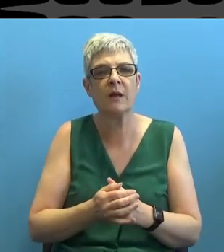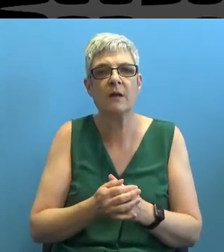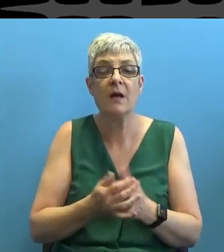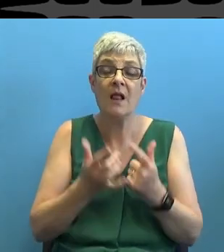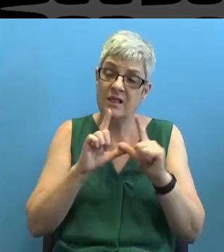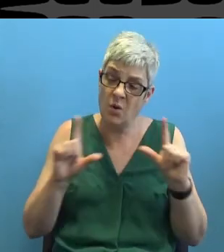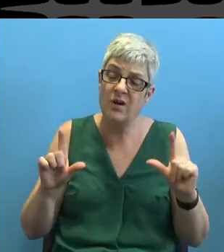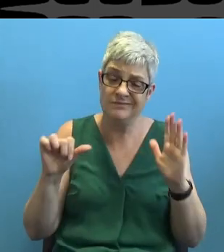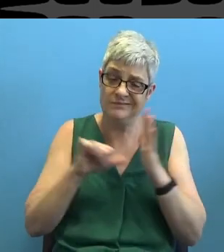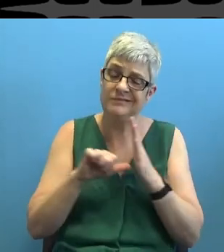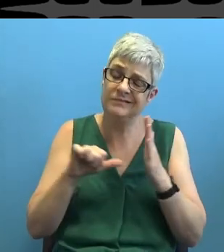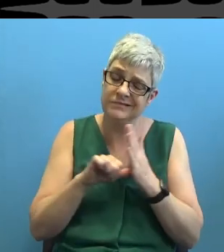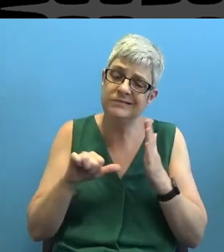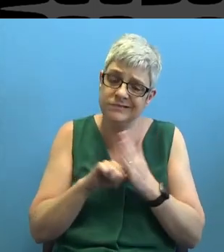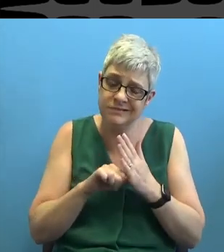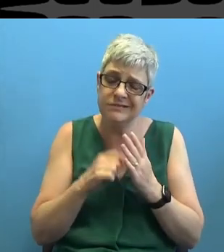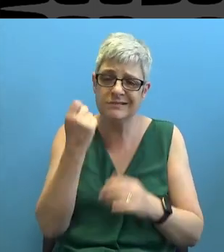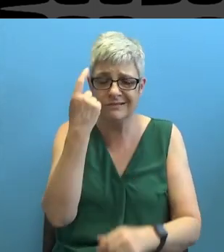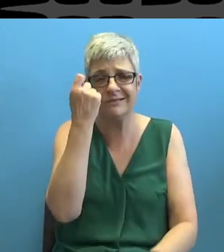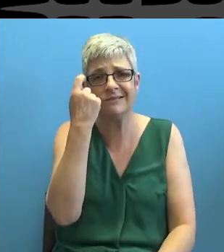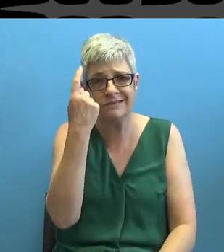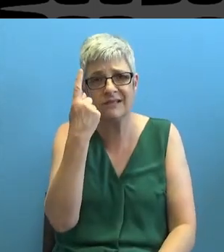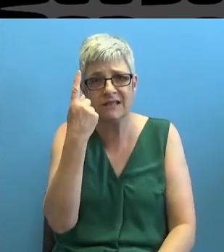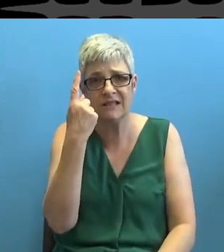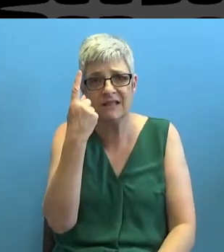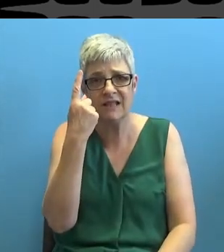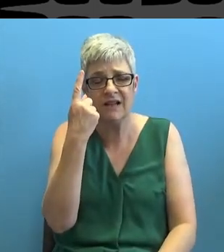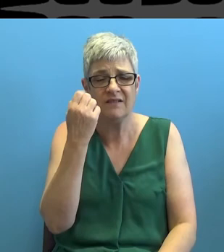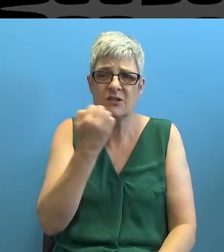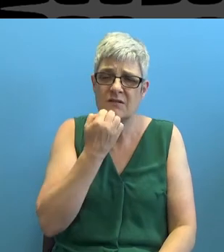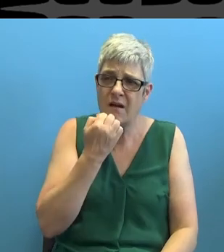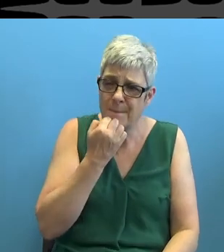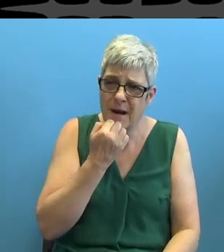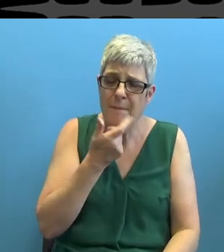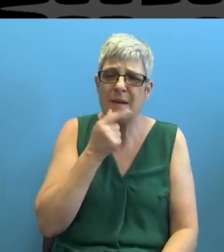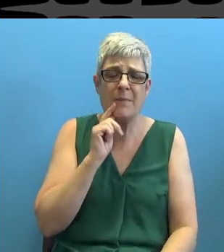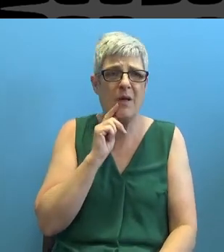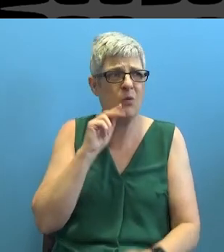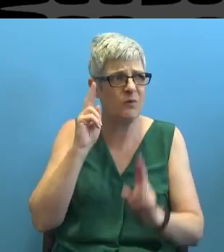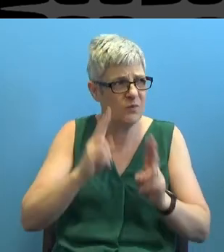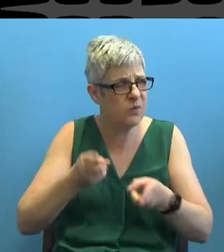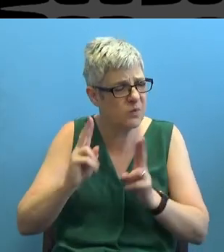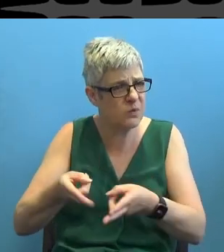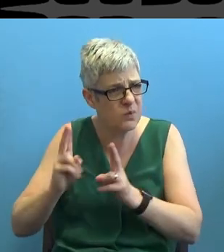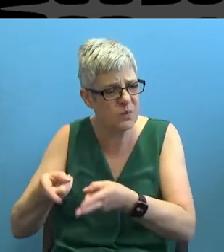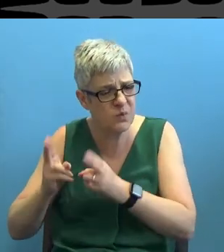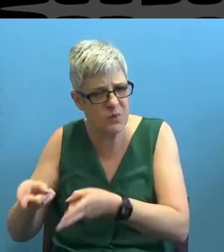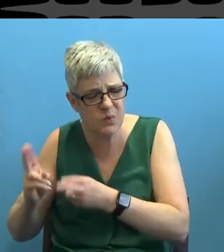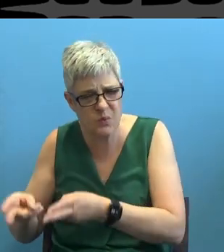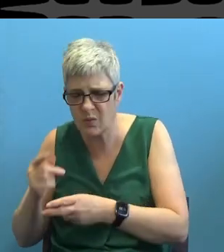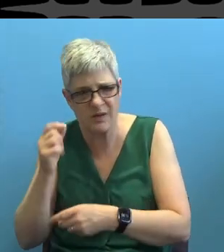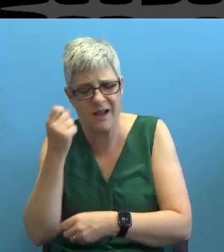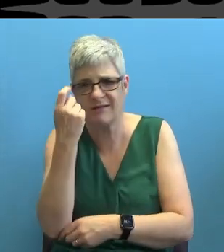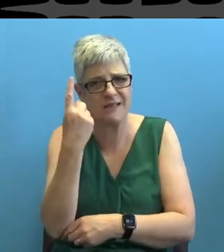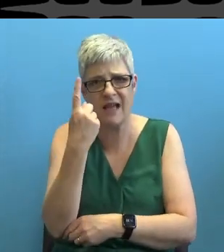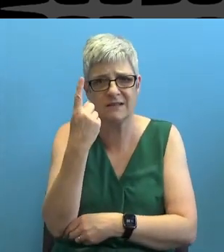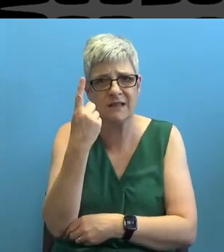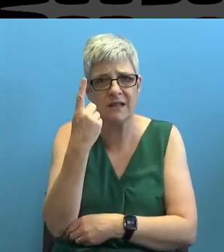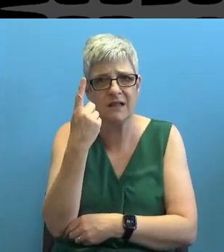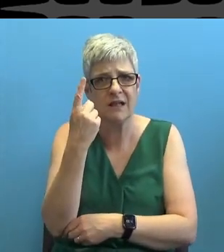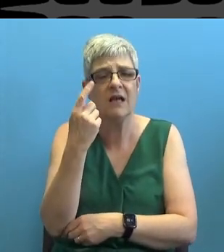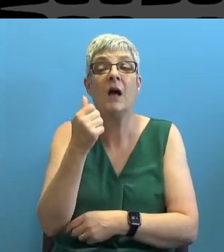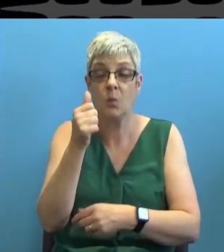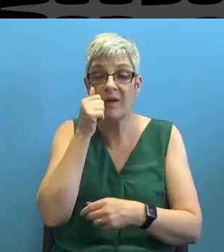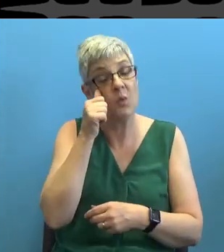Lord, it is difficult for us to comprehend the scale of the numbers of people who have died from COVID. And for many of us, we